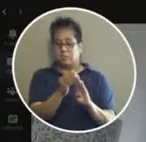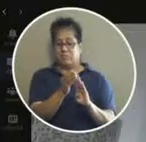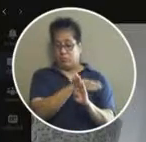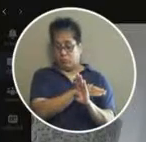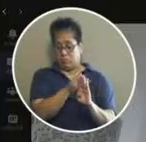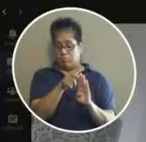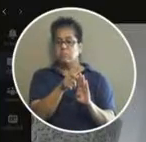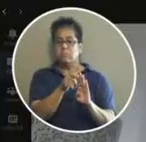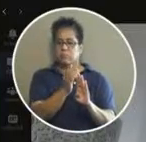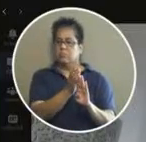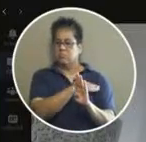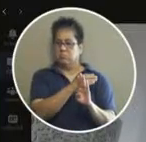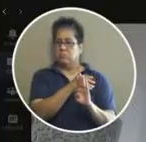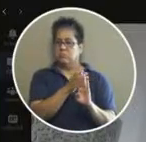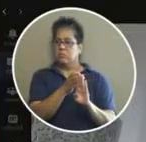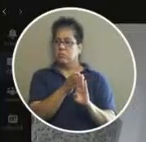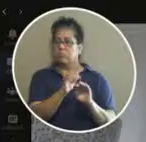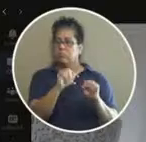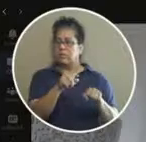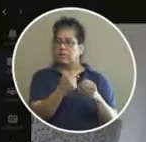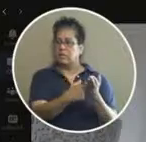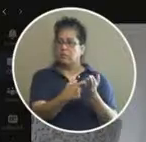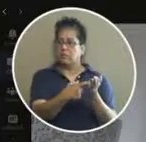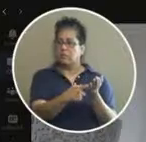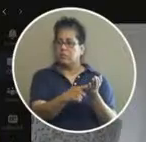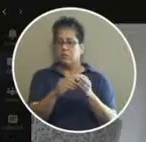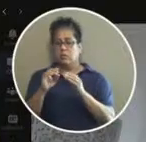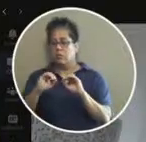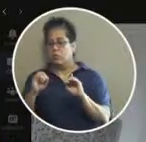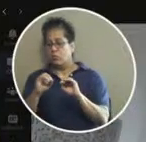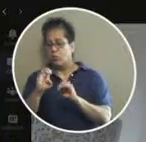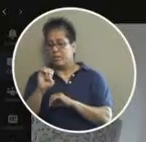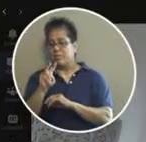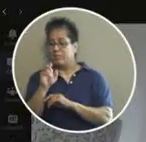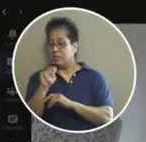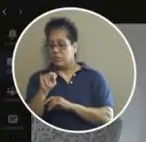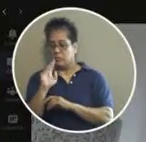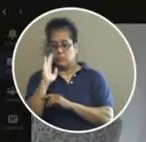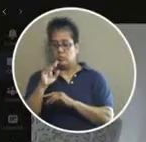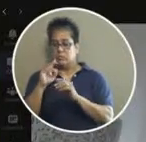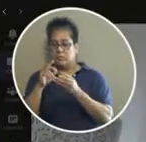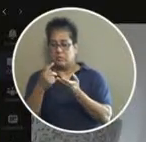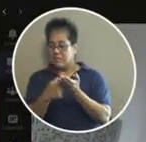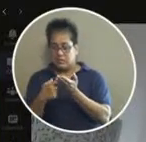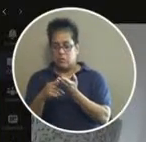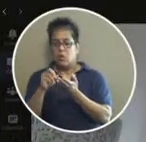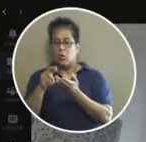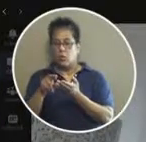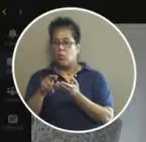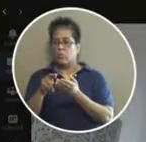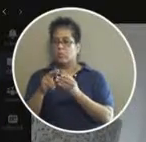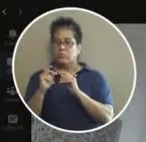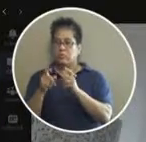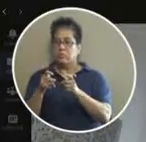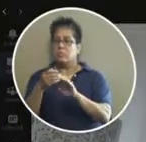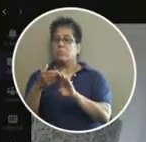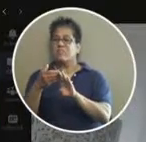would be heard. Also, no evictions will be heard or issued before June